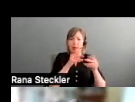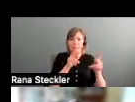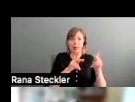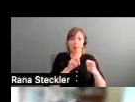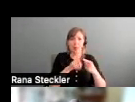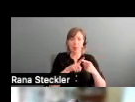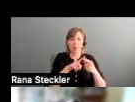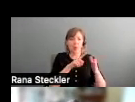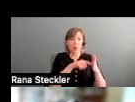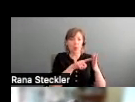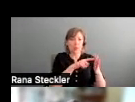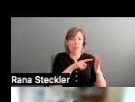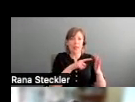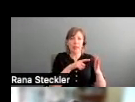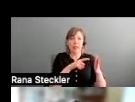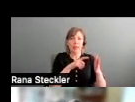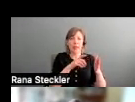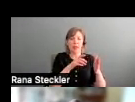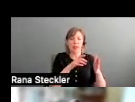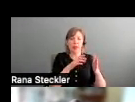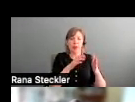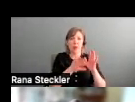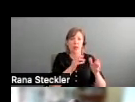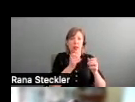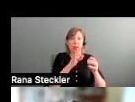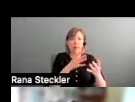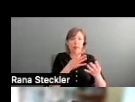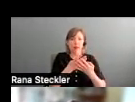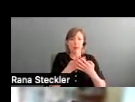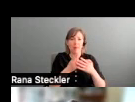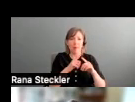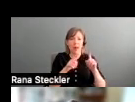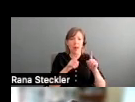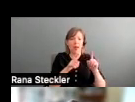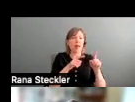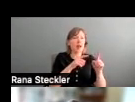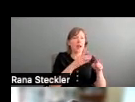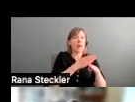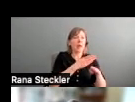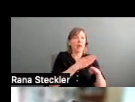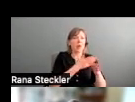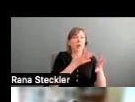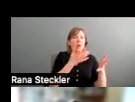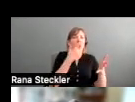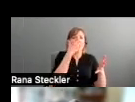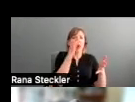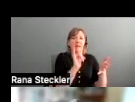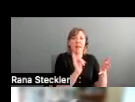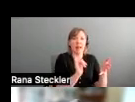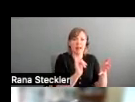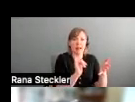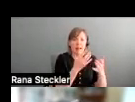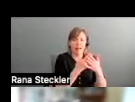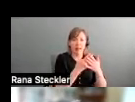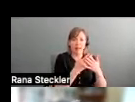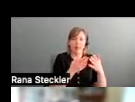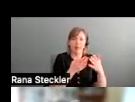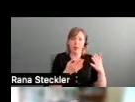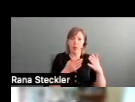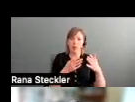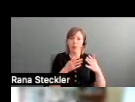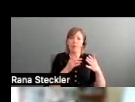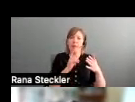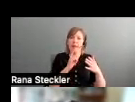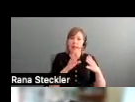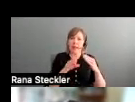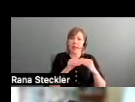critique the rationale of confinement, but only critique the conditions of confinement. In addition, and I think